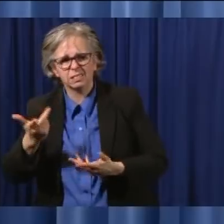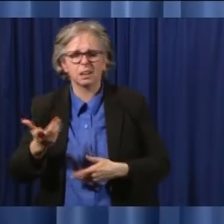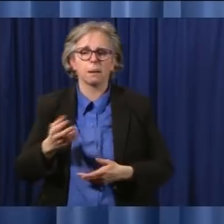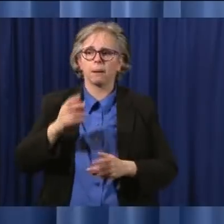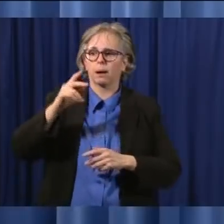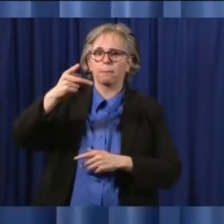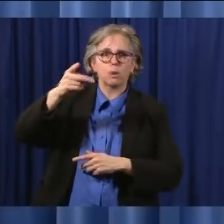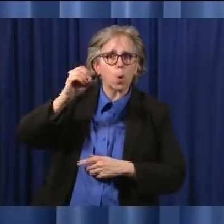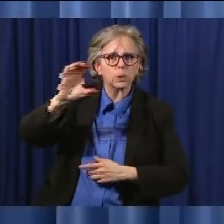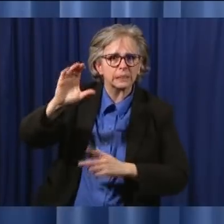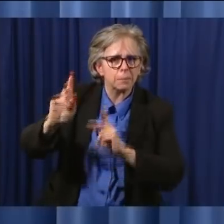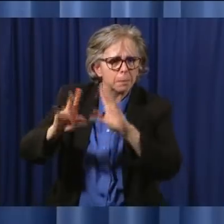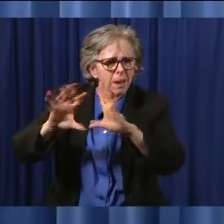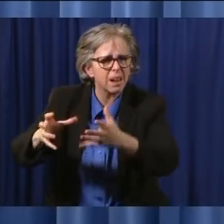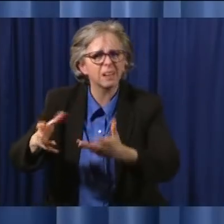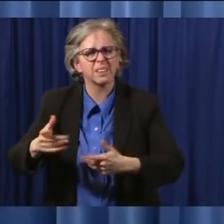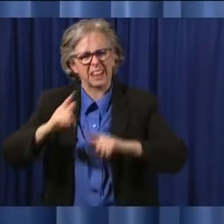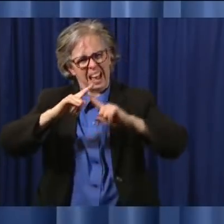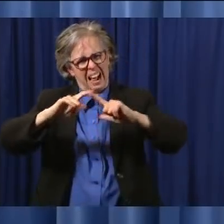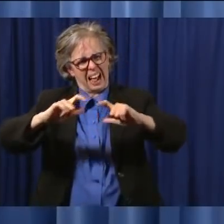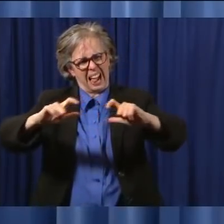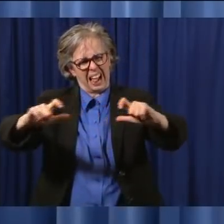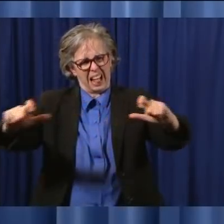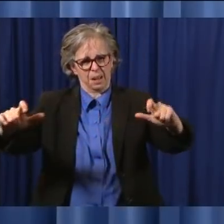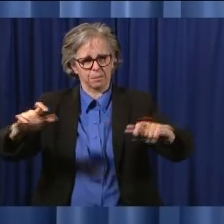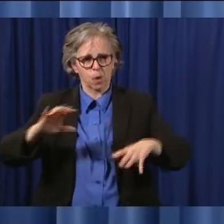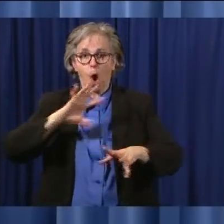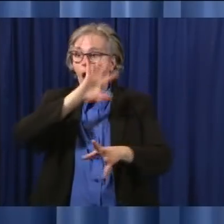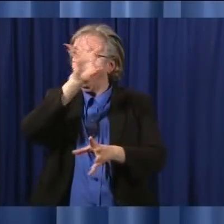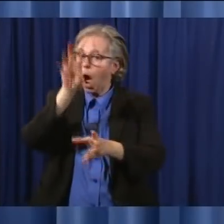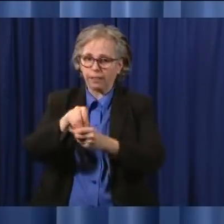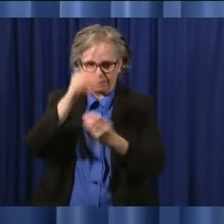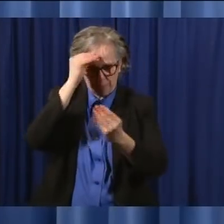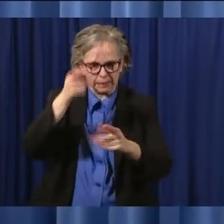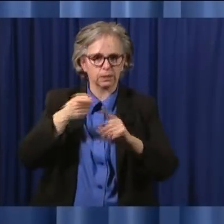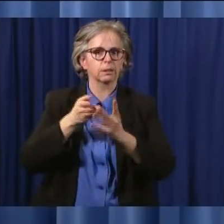opportunity, please visit coronavirus.ohio.gov.